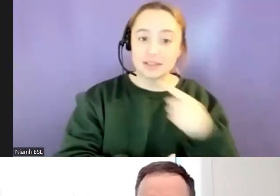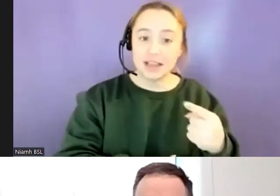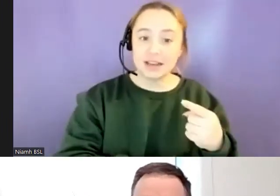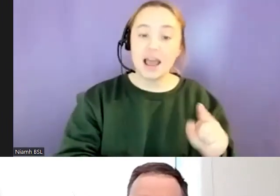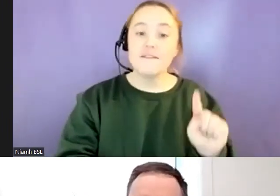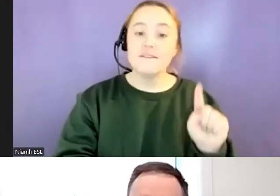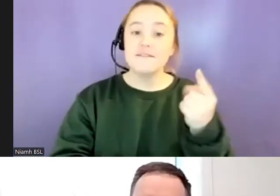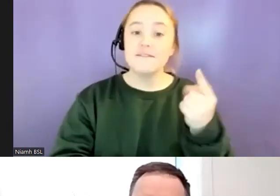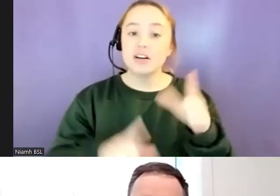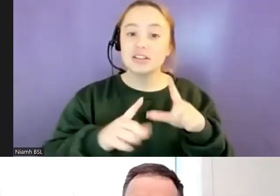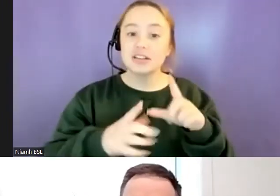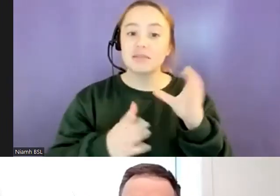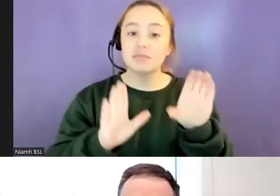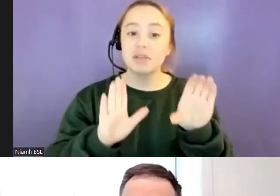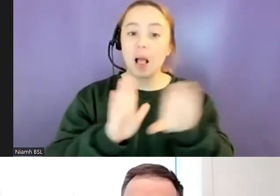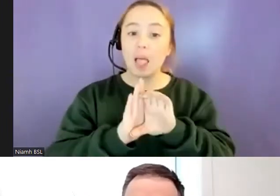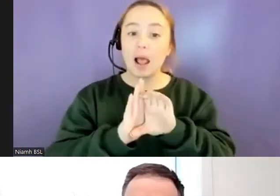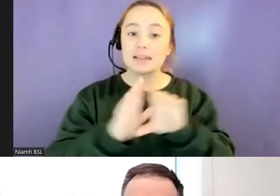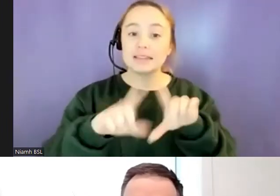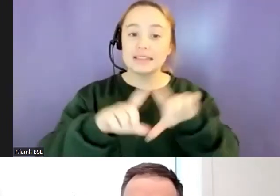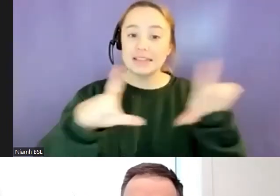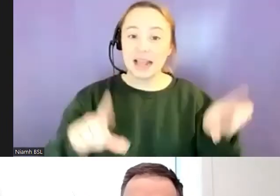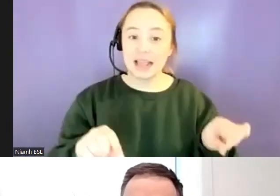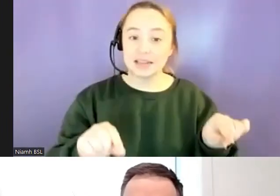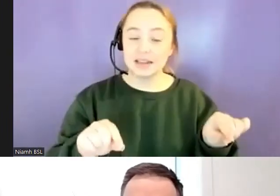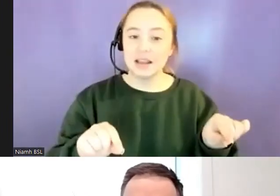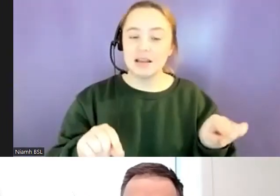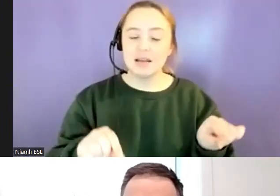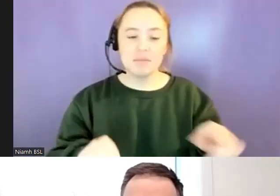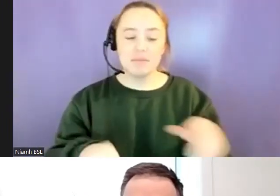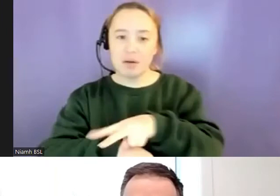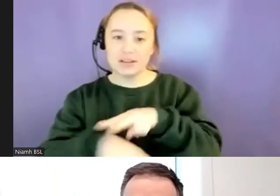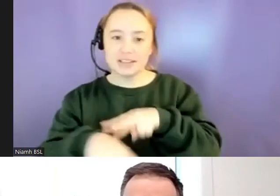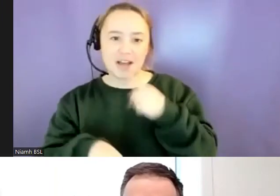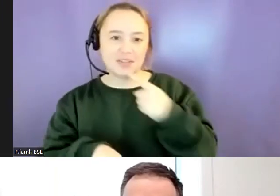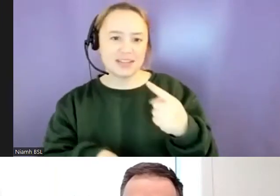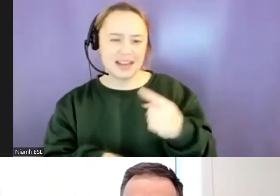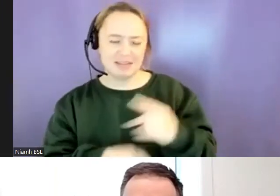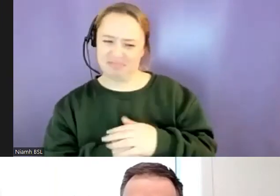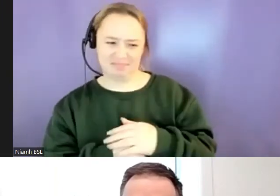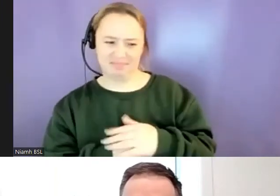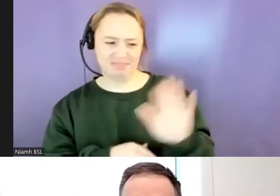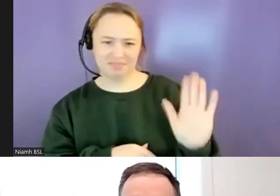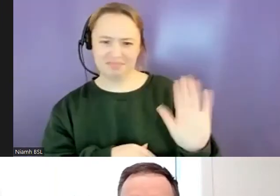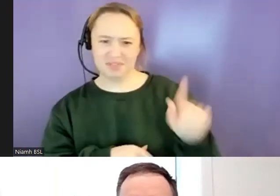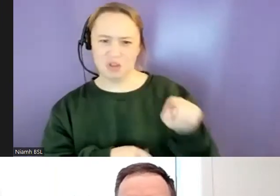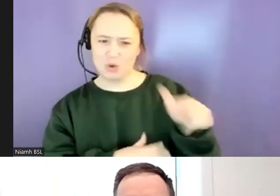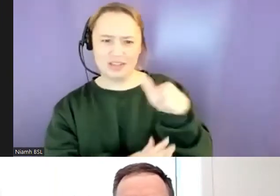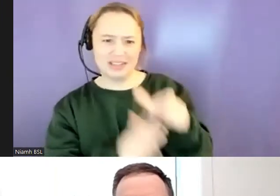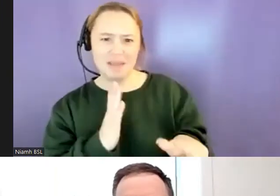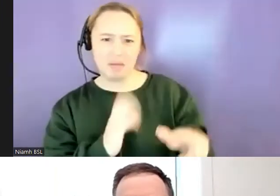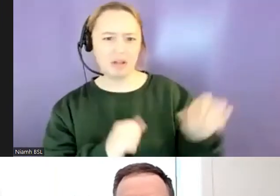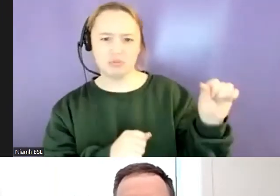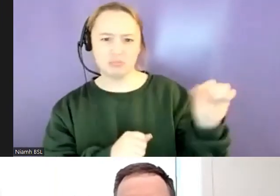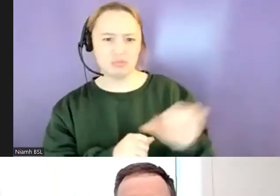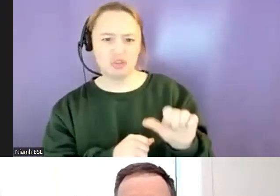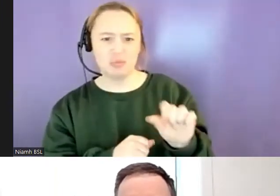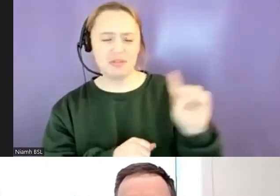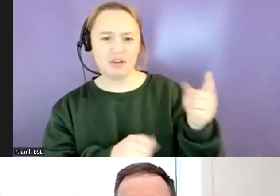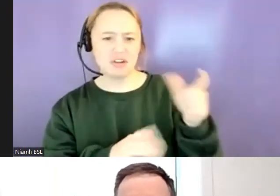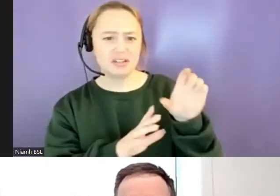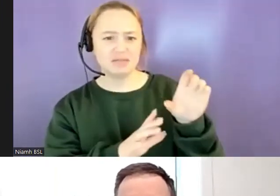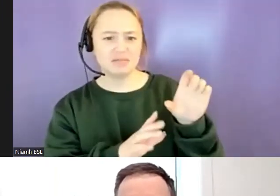ticket, but the staff assumed because they were disabled they wouldn't have a first class ticket and didn't seat them in a first class